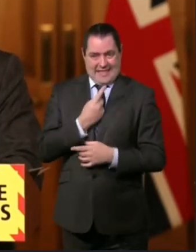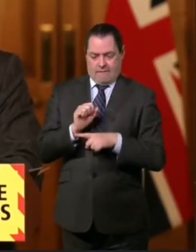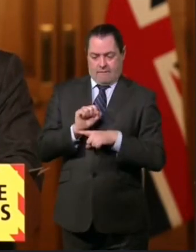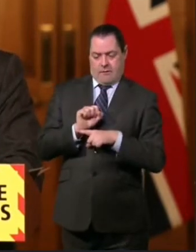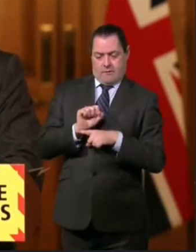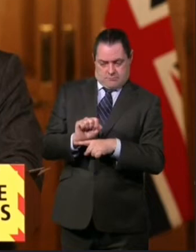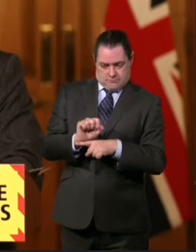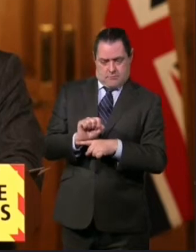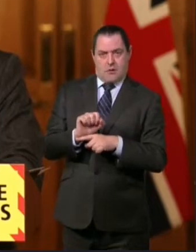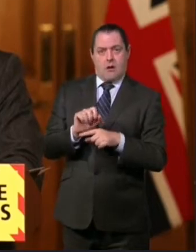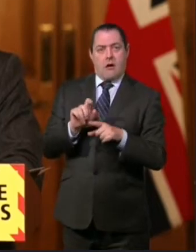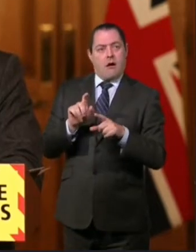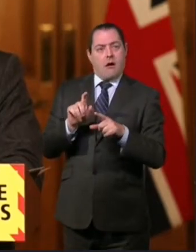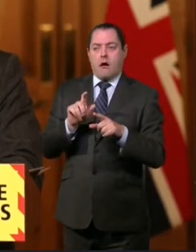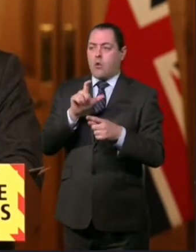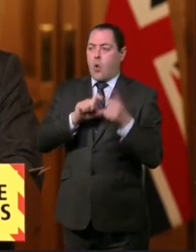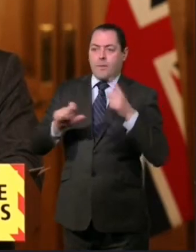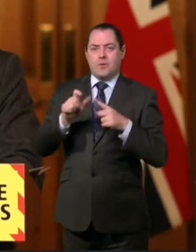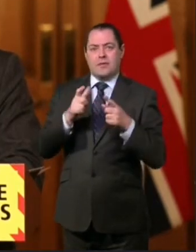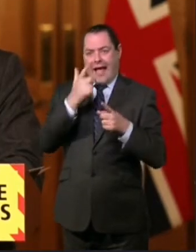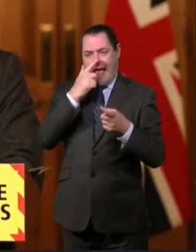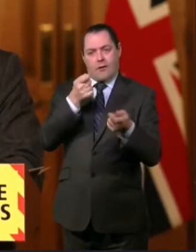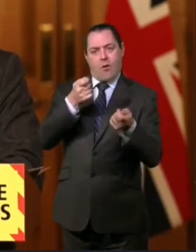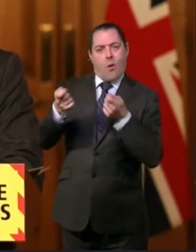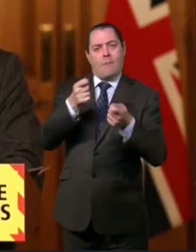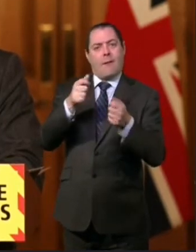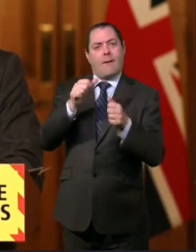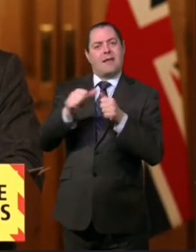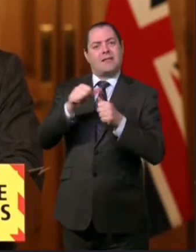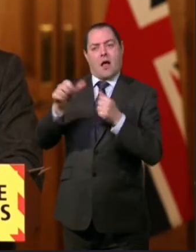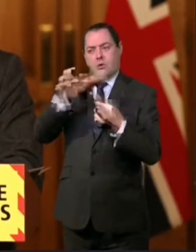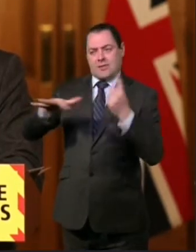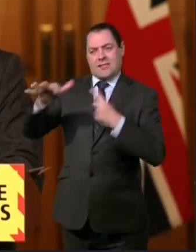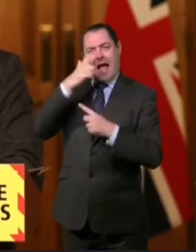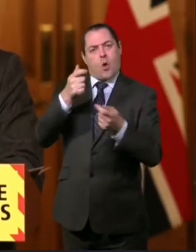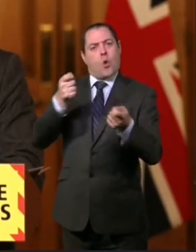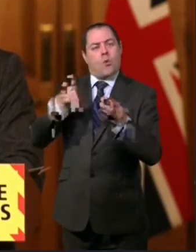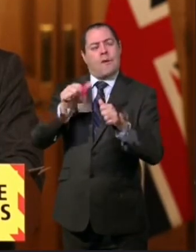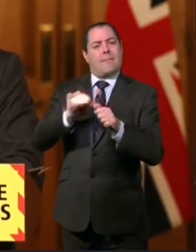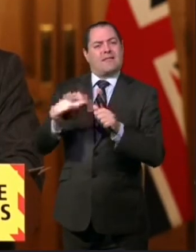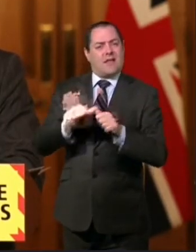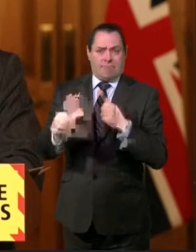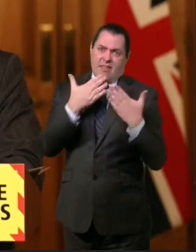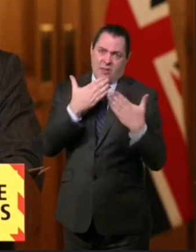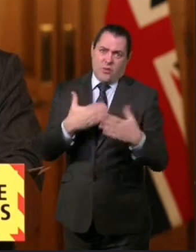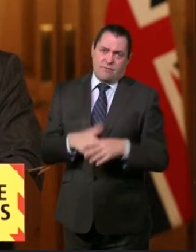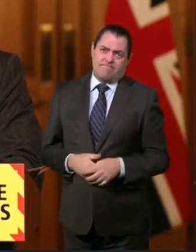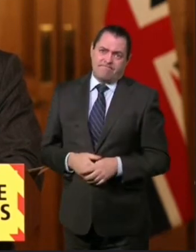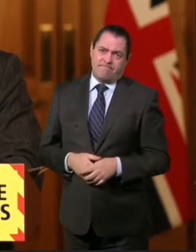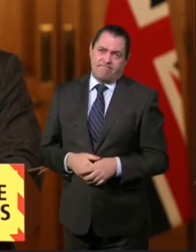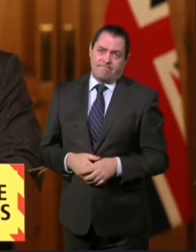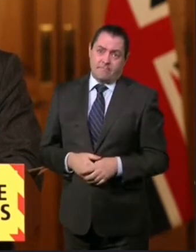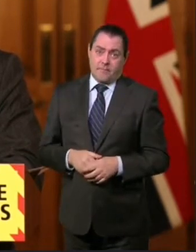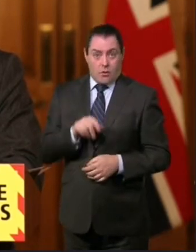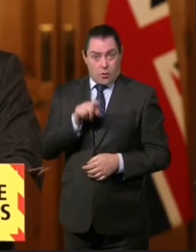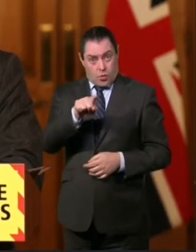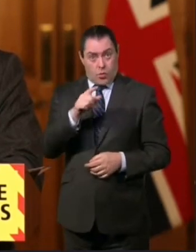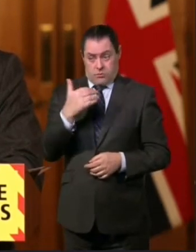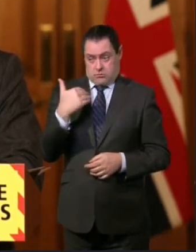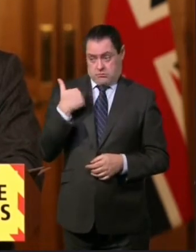I say to everyone, when that letter arrives, please don't hesitate to book that appointment and get